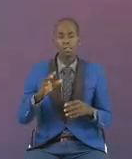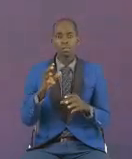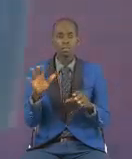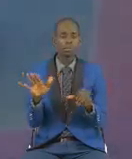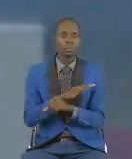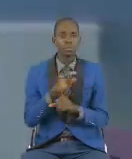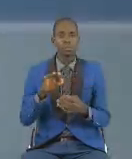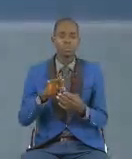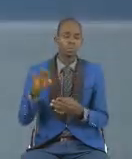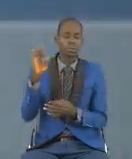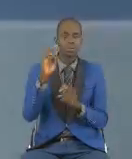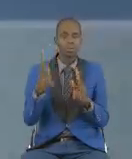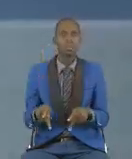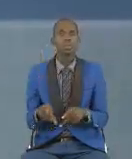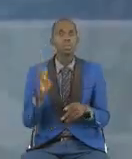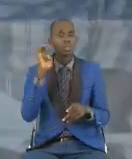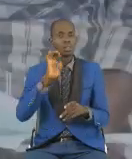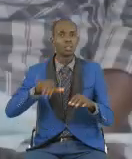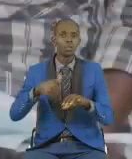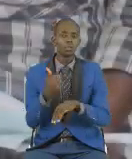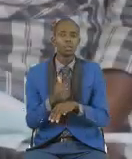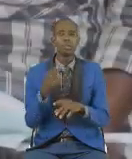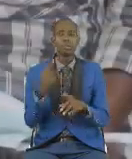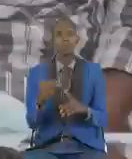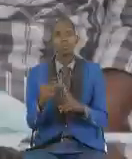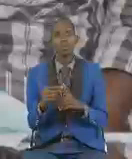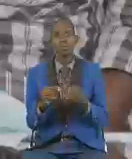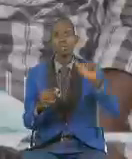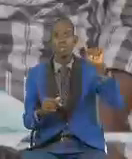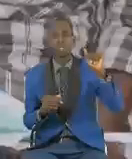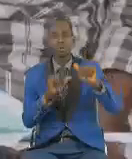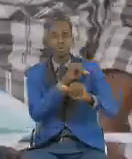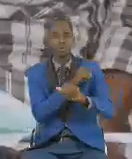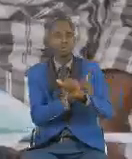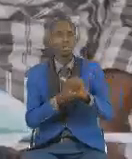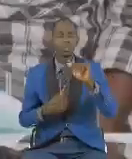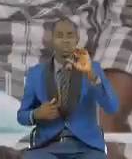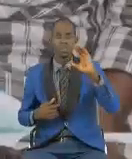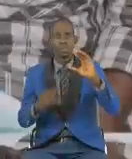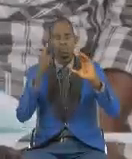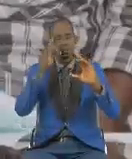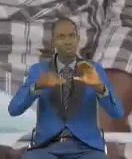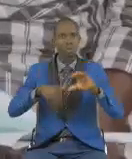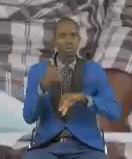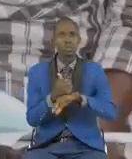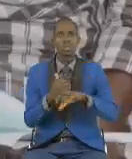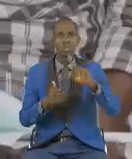word. Acts, A, for authority. And C, for confirmation. T, you'll